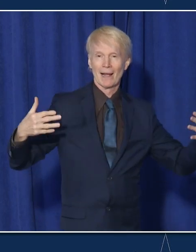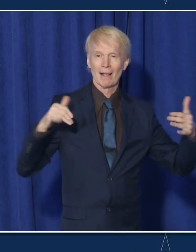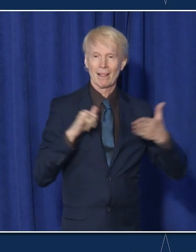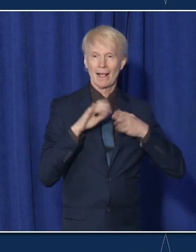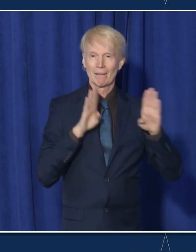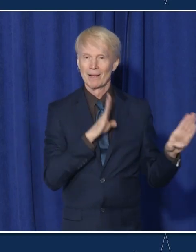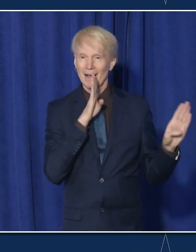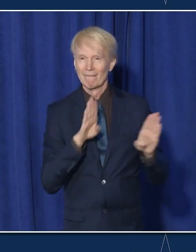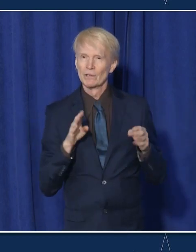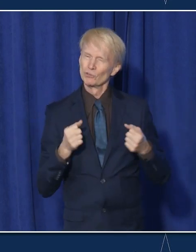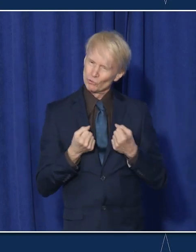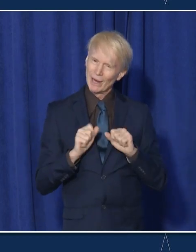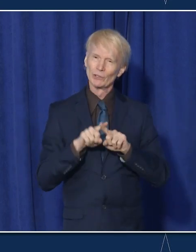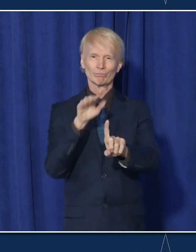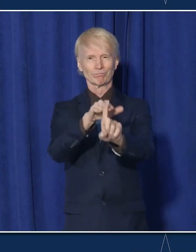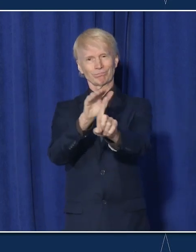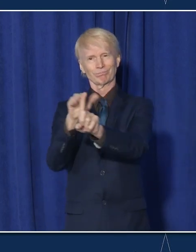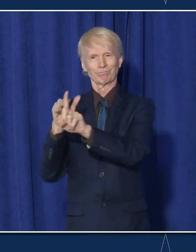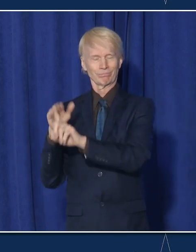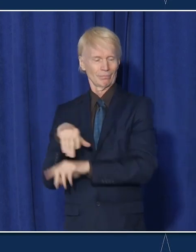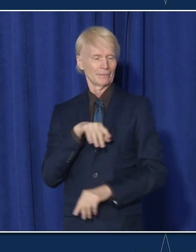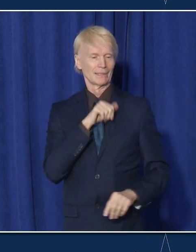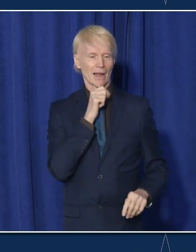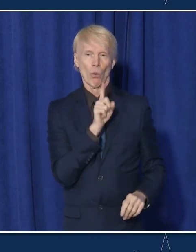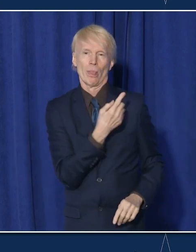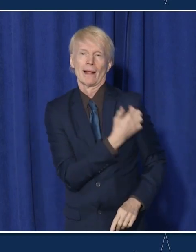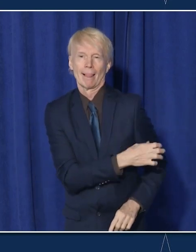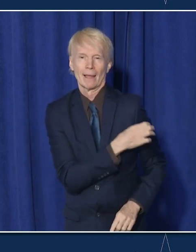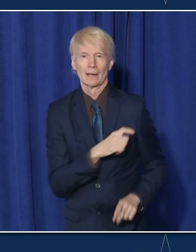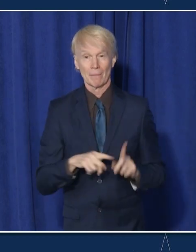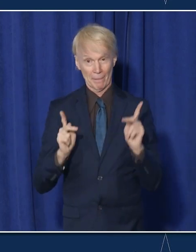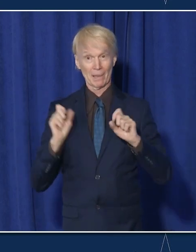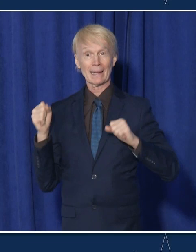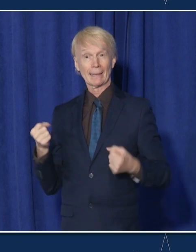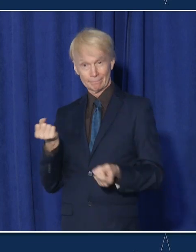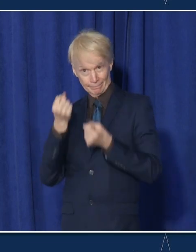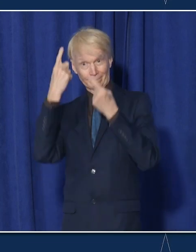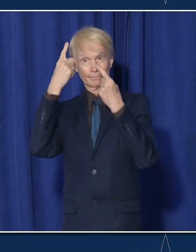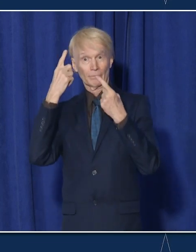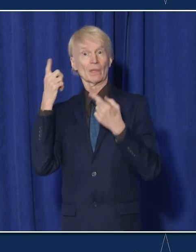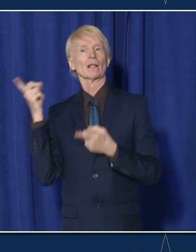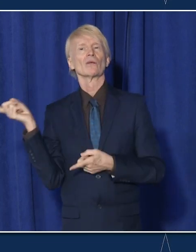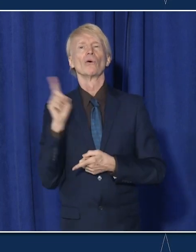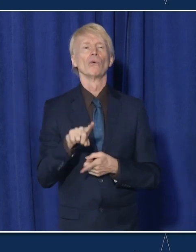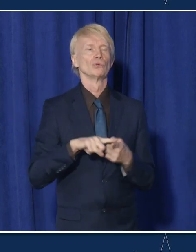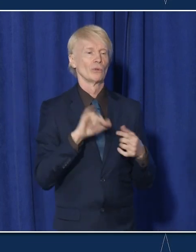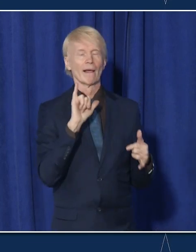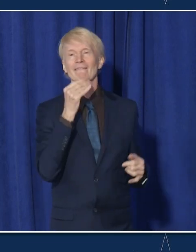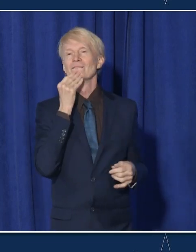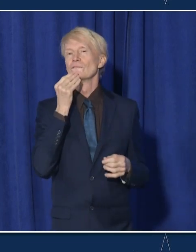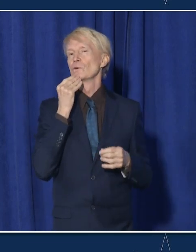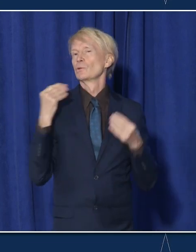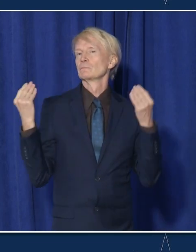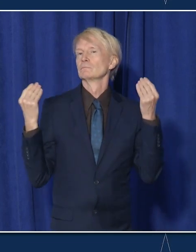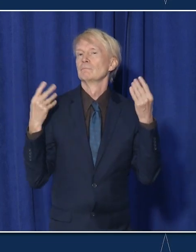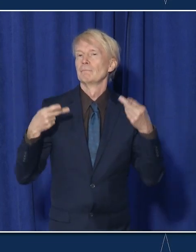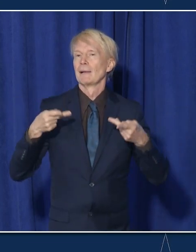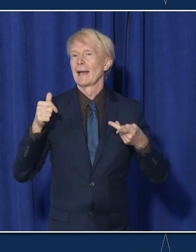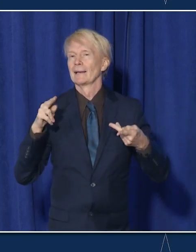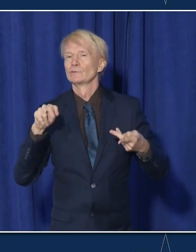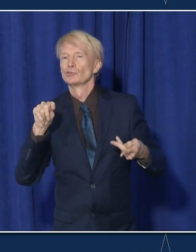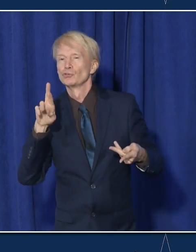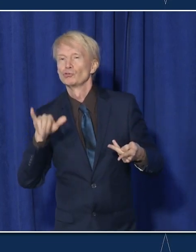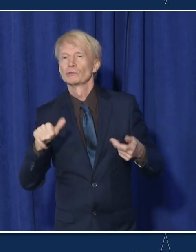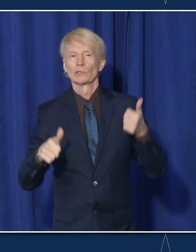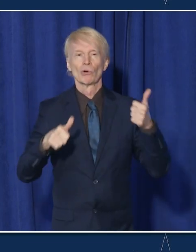to really bring mental health care out of the clinics, making sure people can access if they're coming to a food pantry, if they're coming to other settings. We're